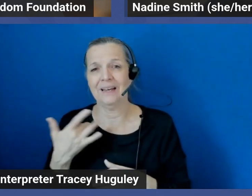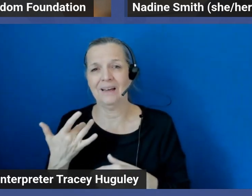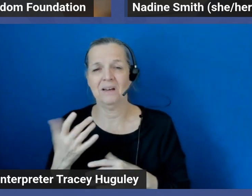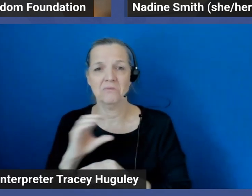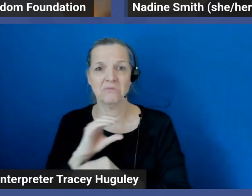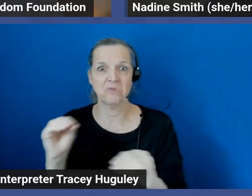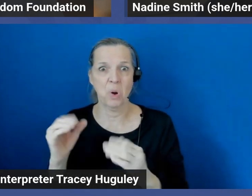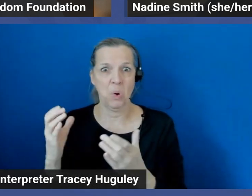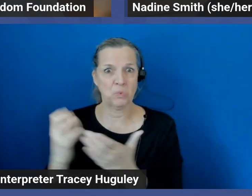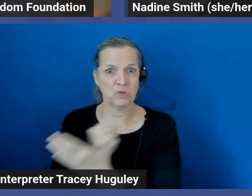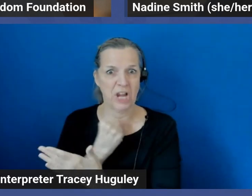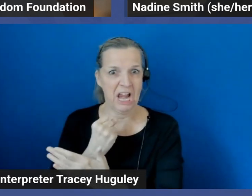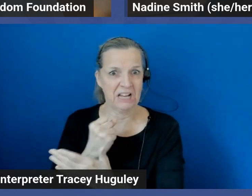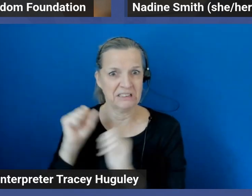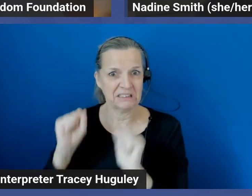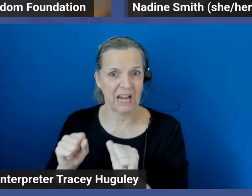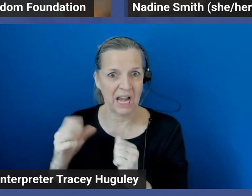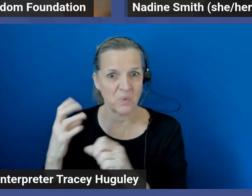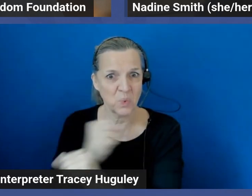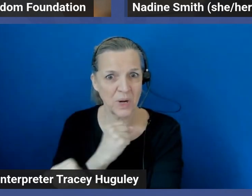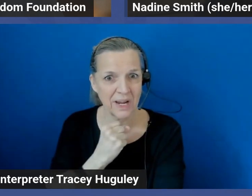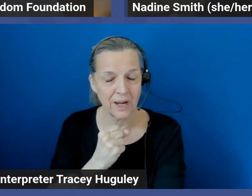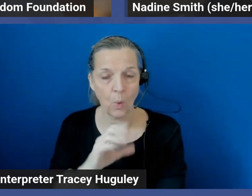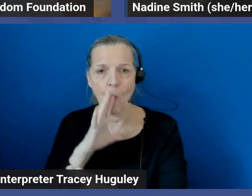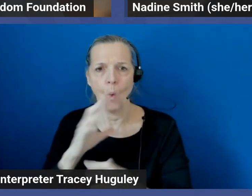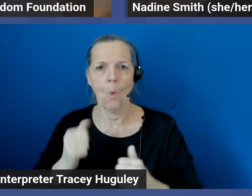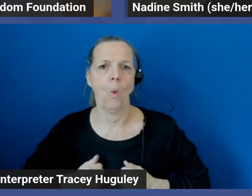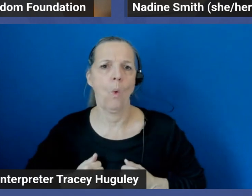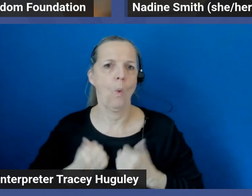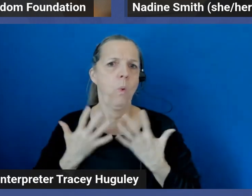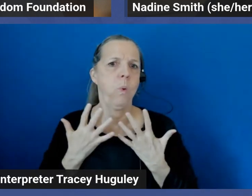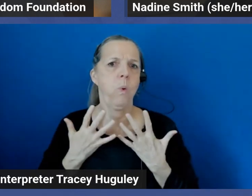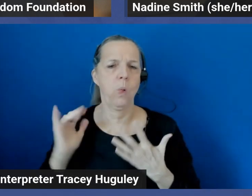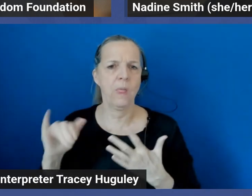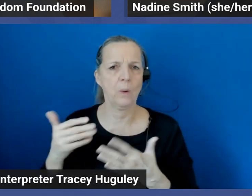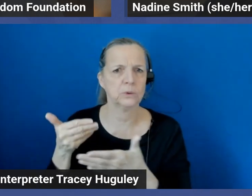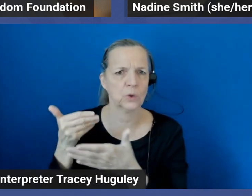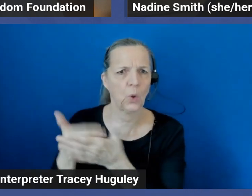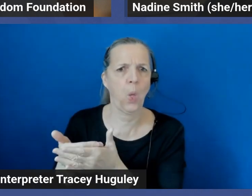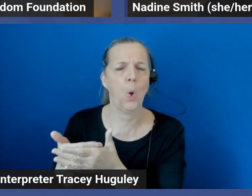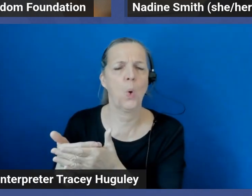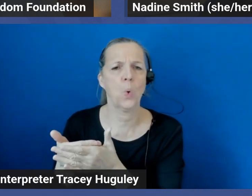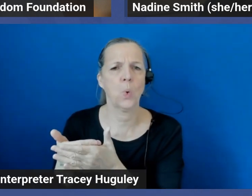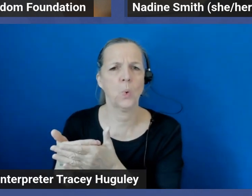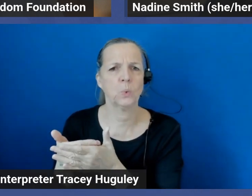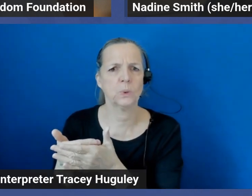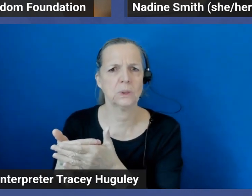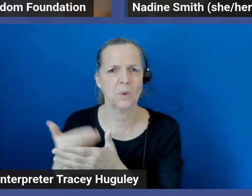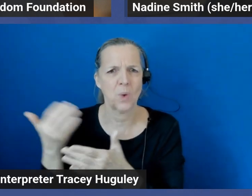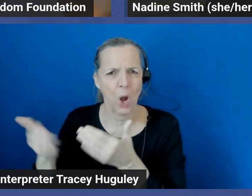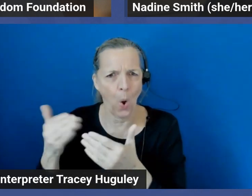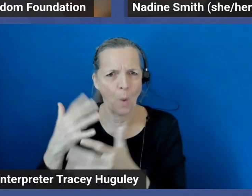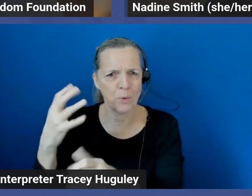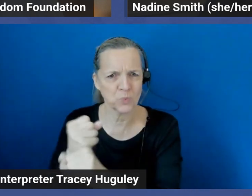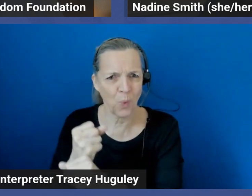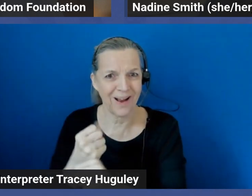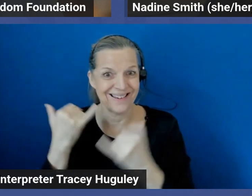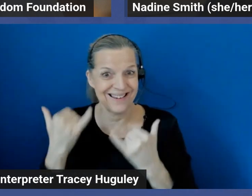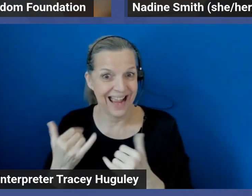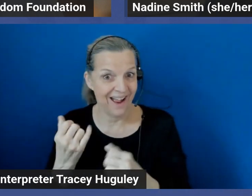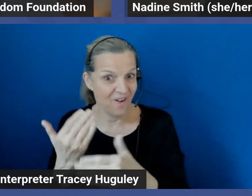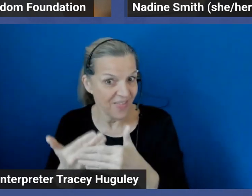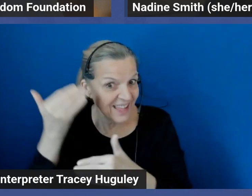no chance at all are invigorated at how close we came. And now the next